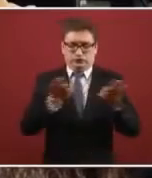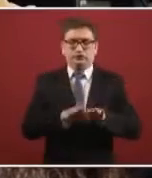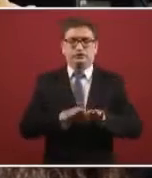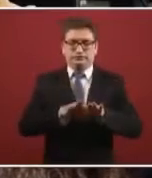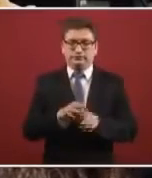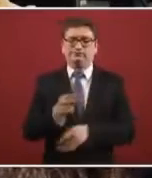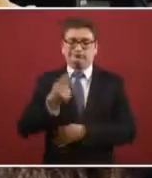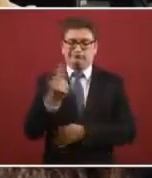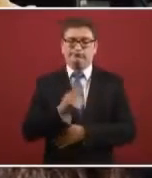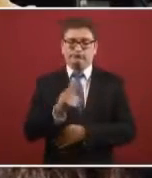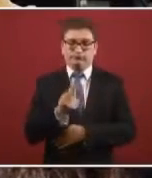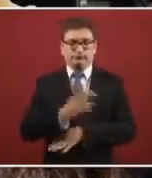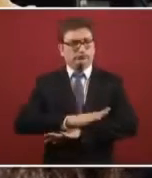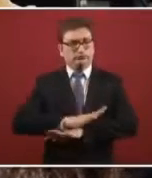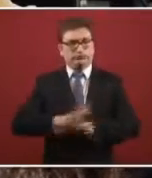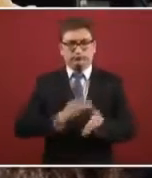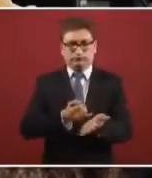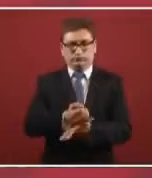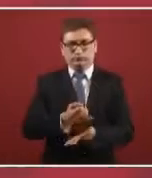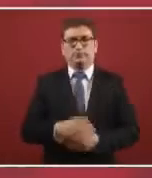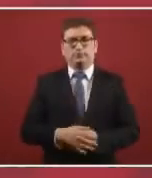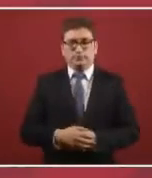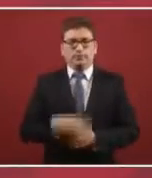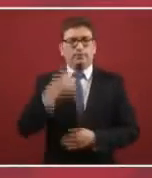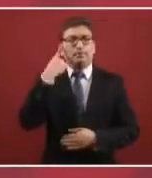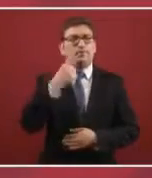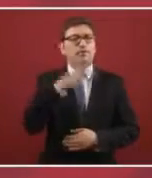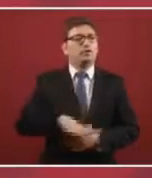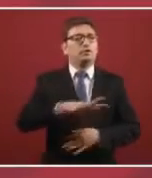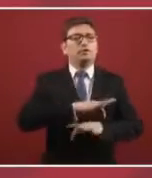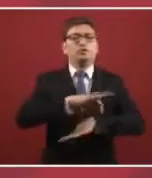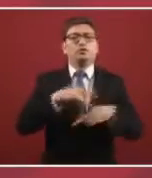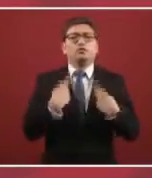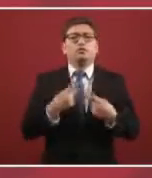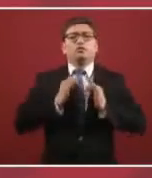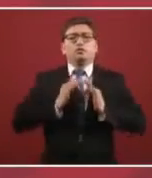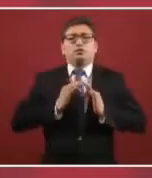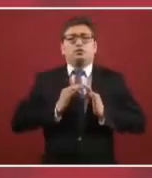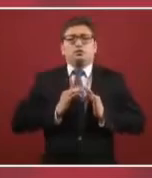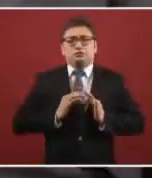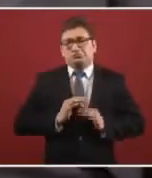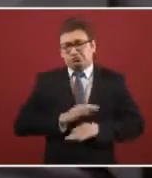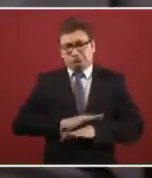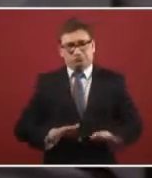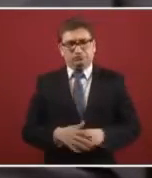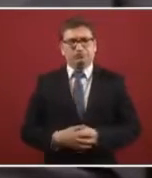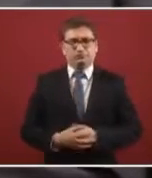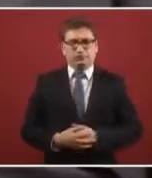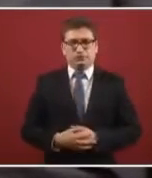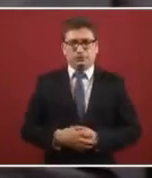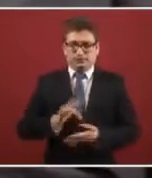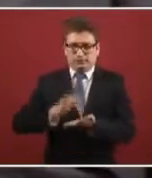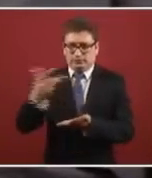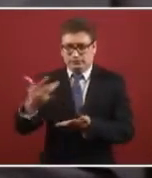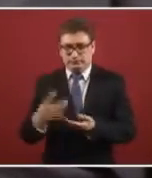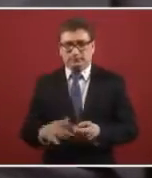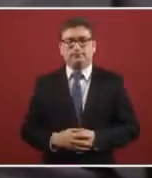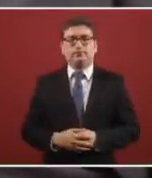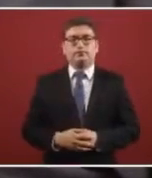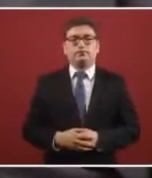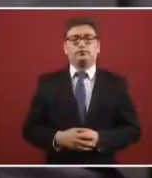area necesario that is necessary para and dar important tranquilidad, para for que the haya tranquility, certidumbre, so that there would not be y agradecerles. uncertainty, and